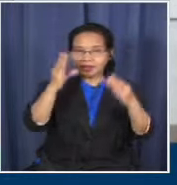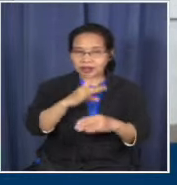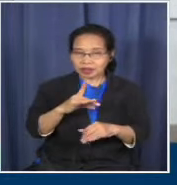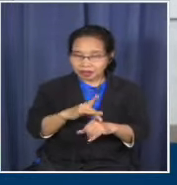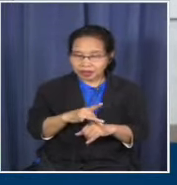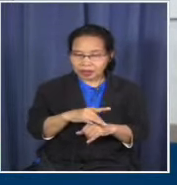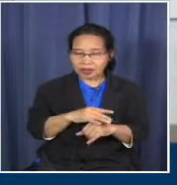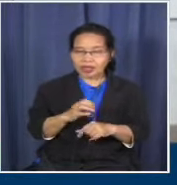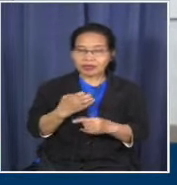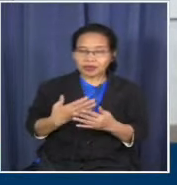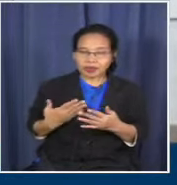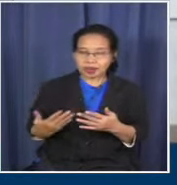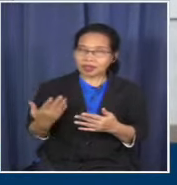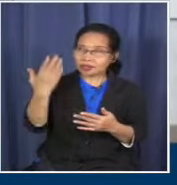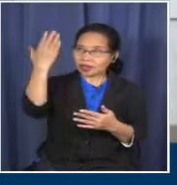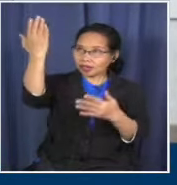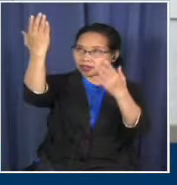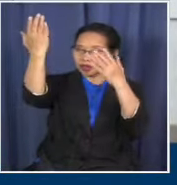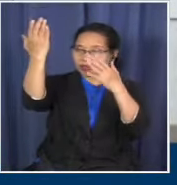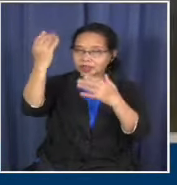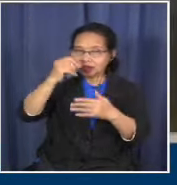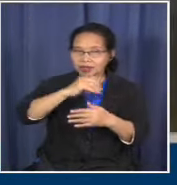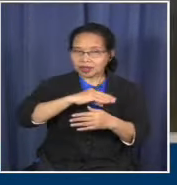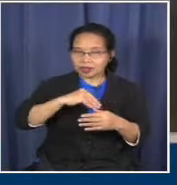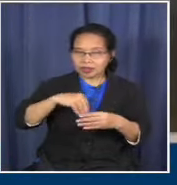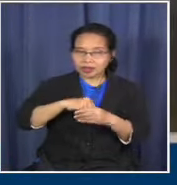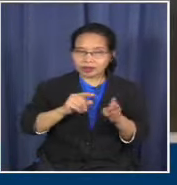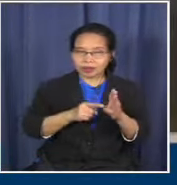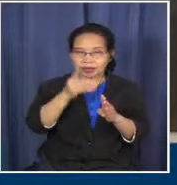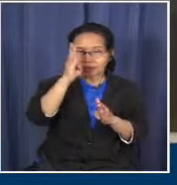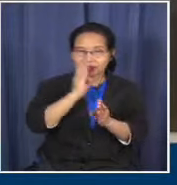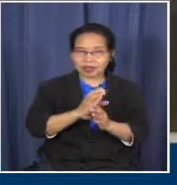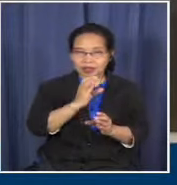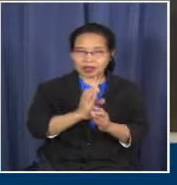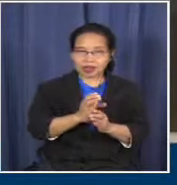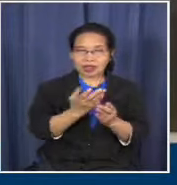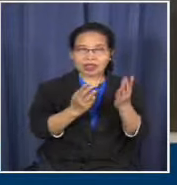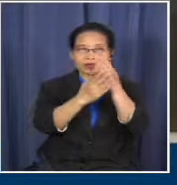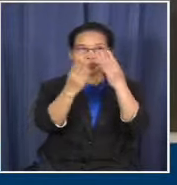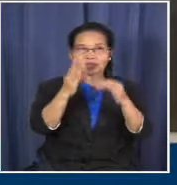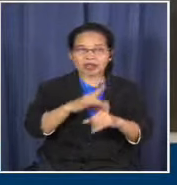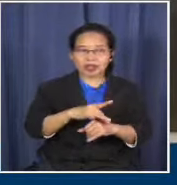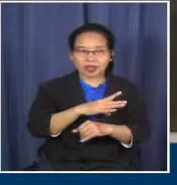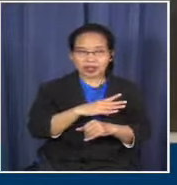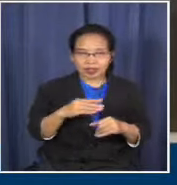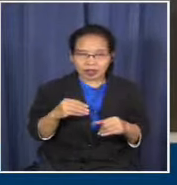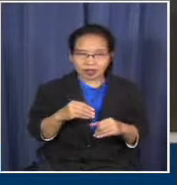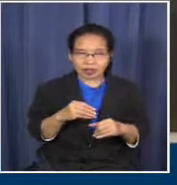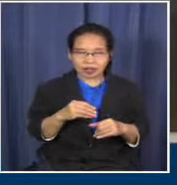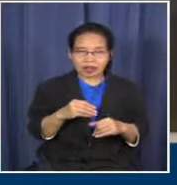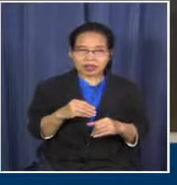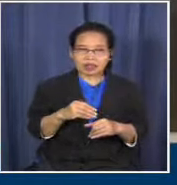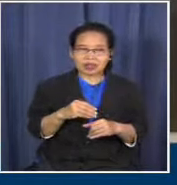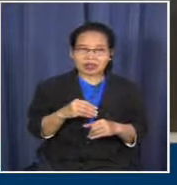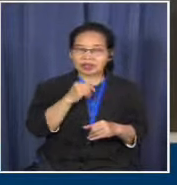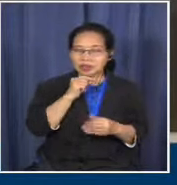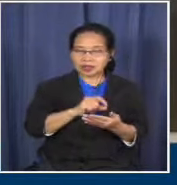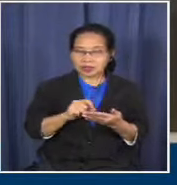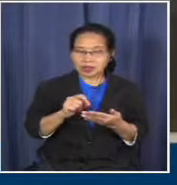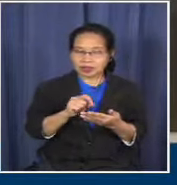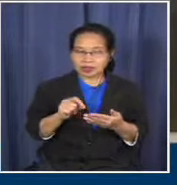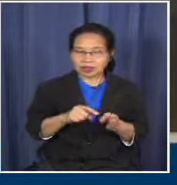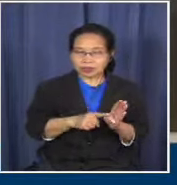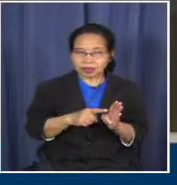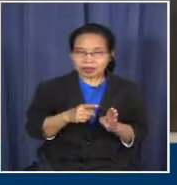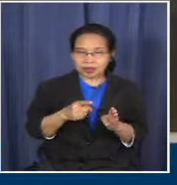a creator of heaven and earth and everything that is therein. In the beginning, God created the heavens and the